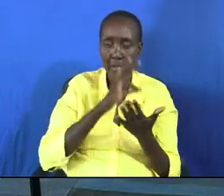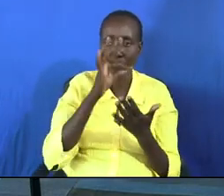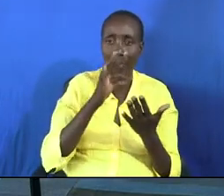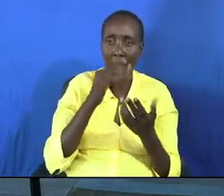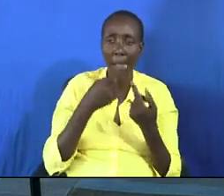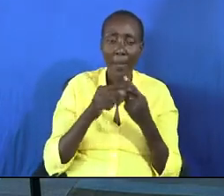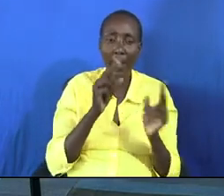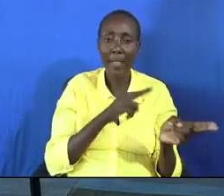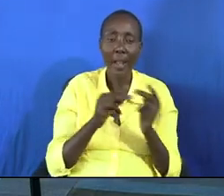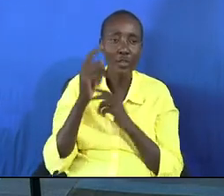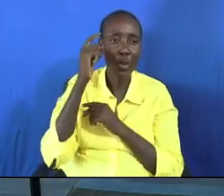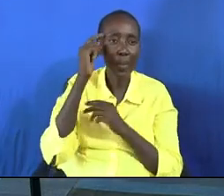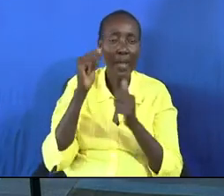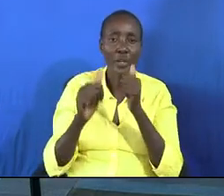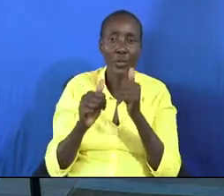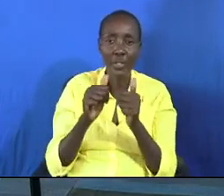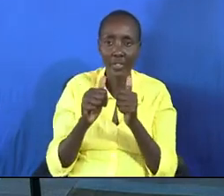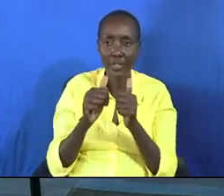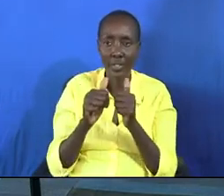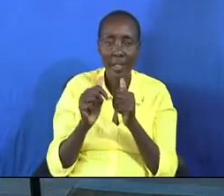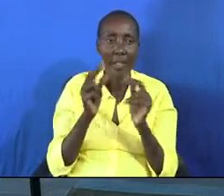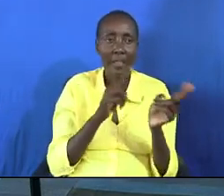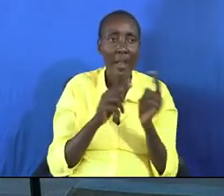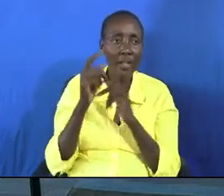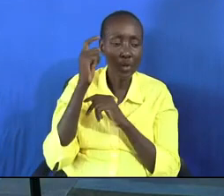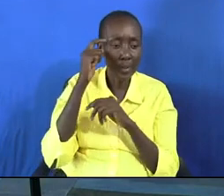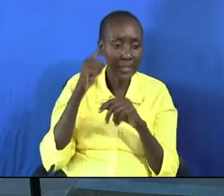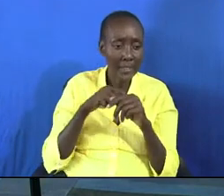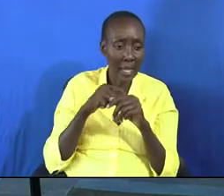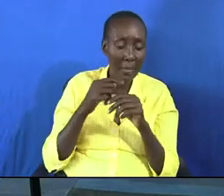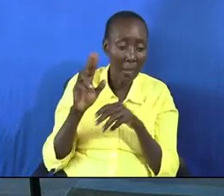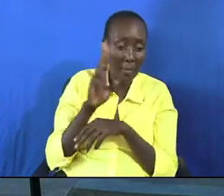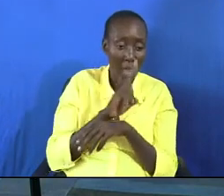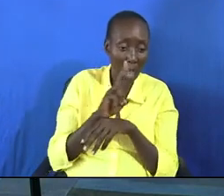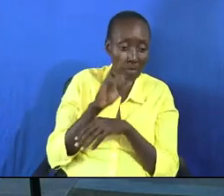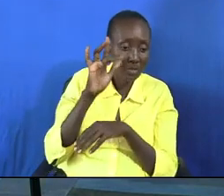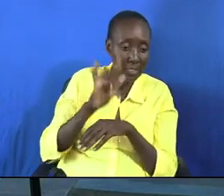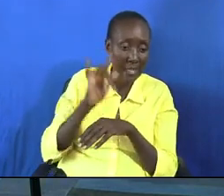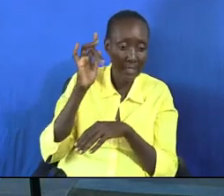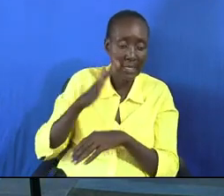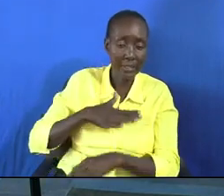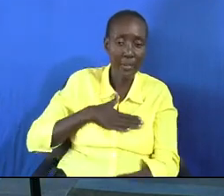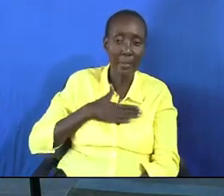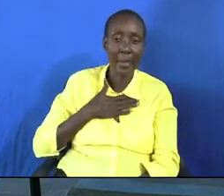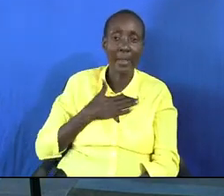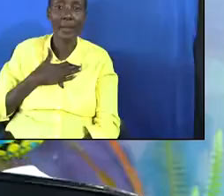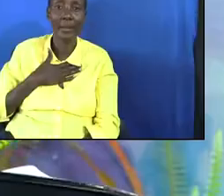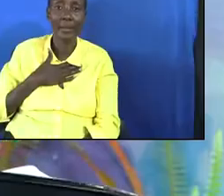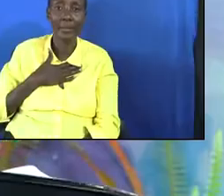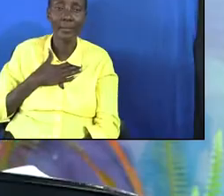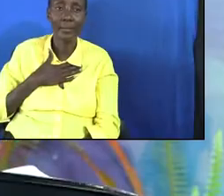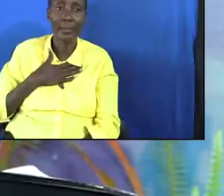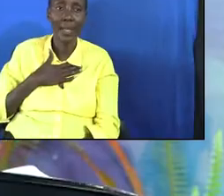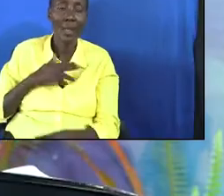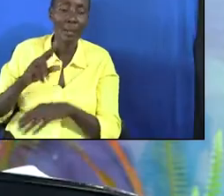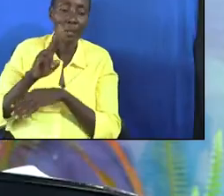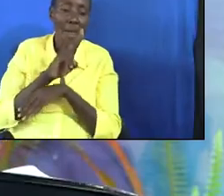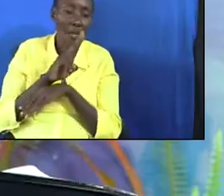the natural man? The natural man is when I use my senses. I use my